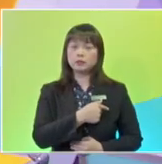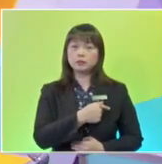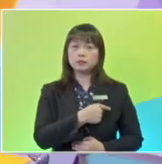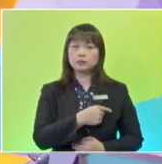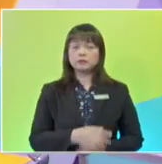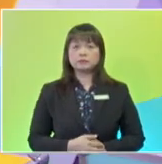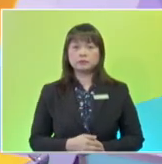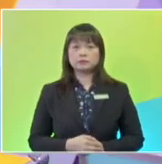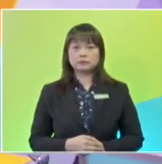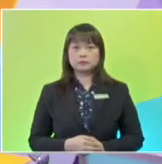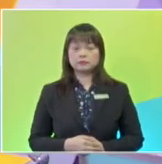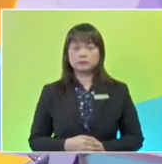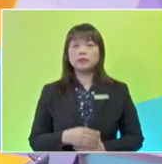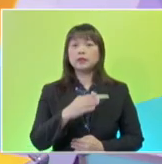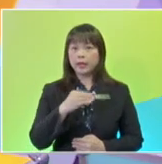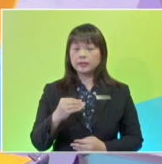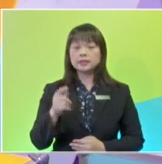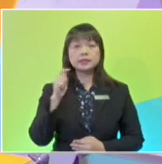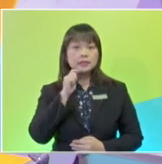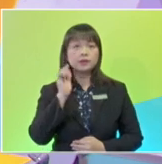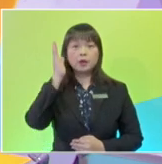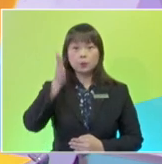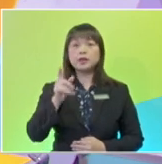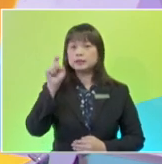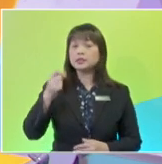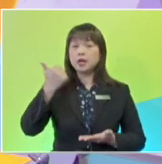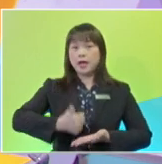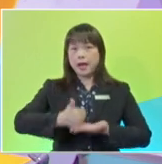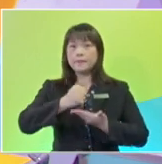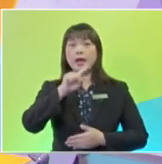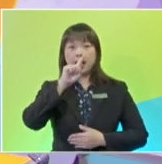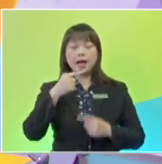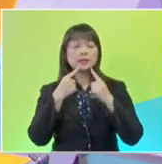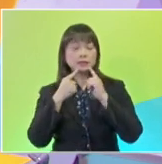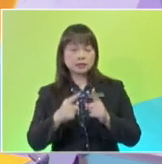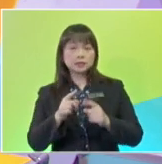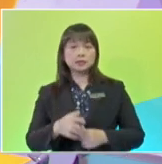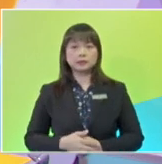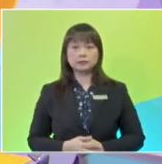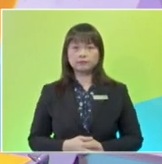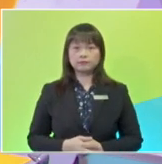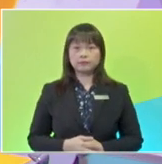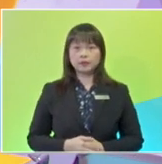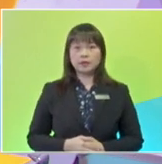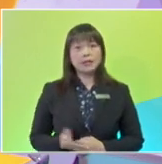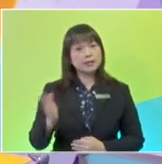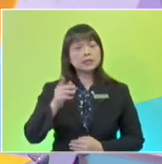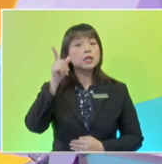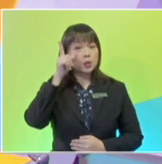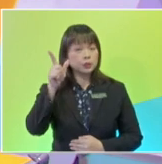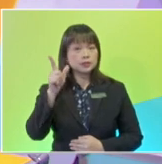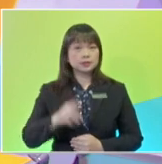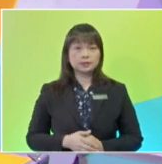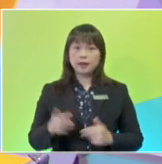help us answer some of the questions I have here today. So I have another question, people at home. Yes. So let us look at the slide. Okay. So the